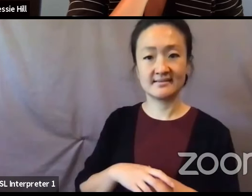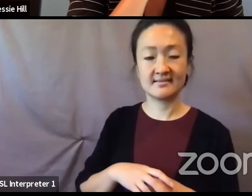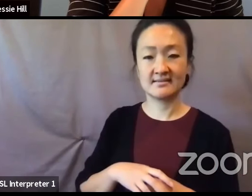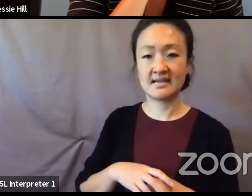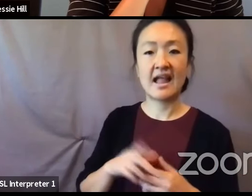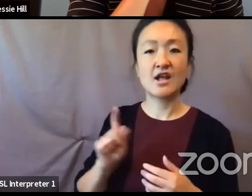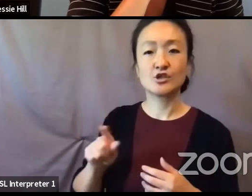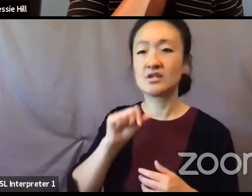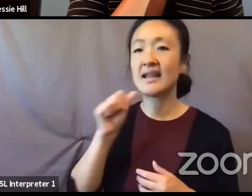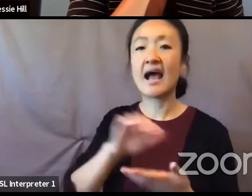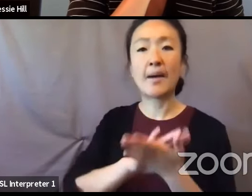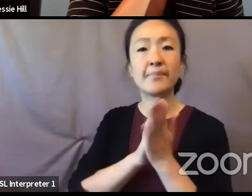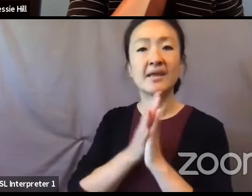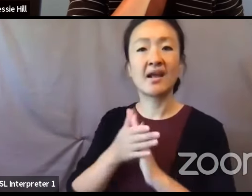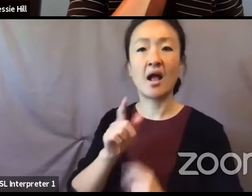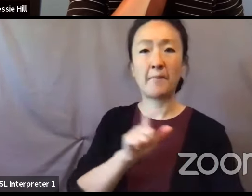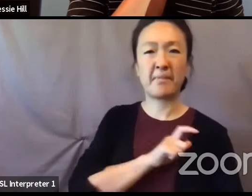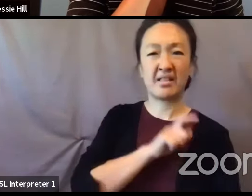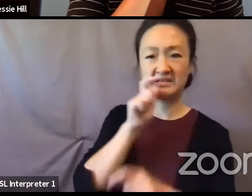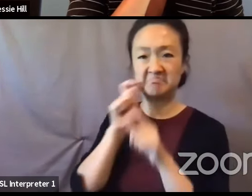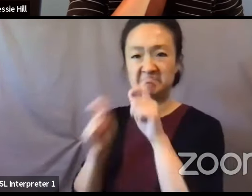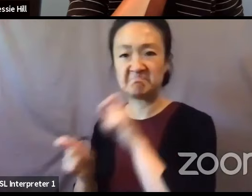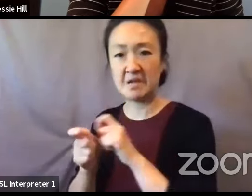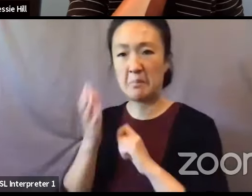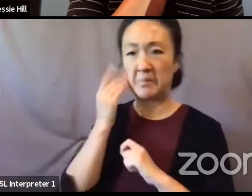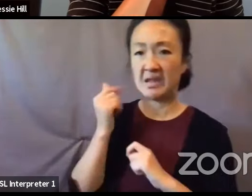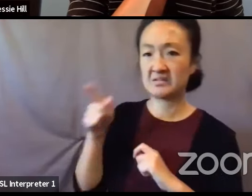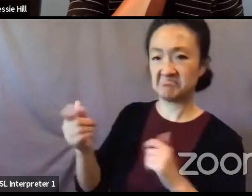justification for police retaliation. Because as we know,